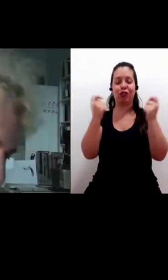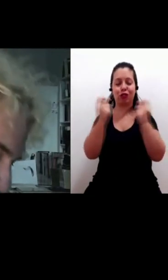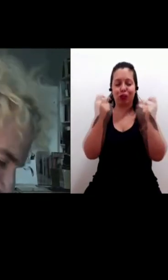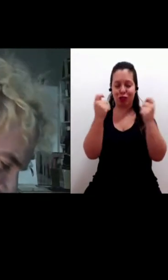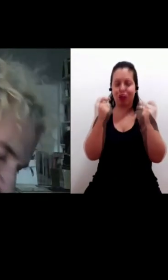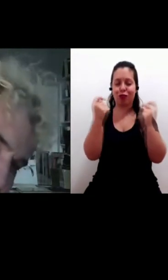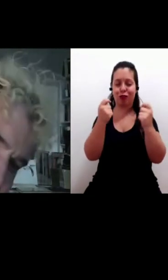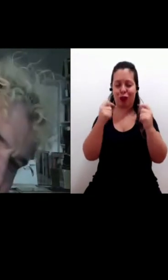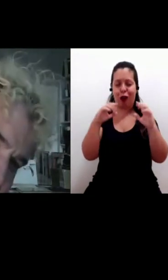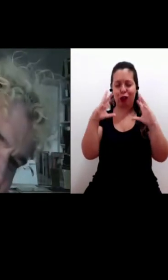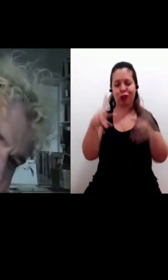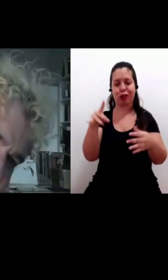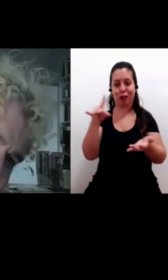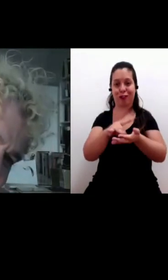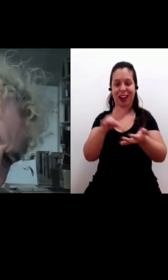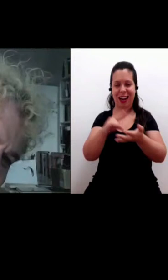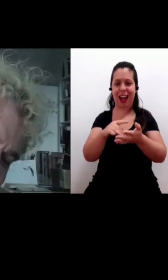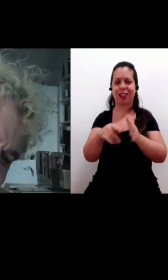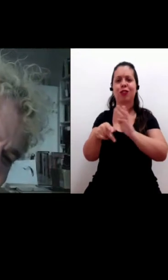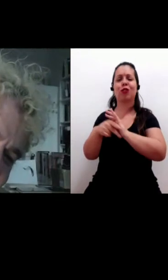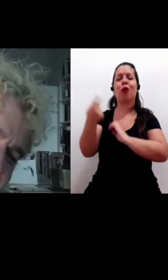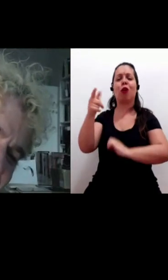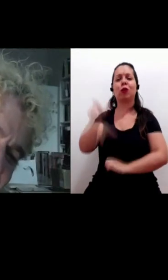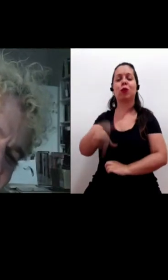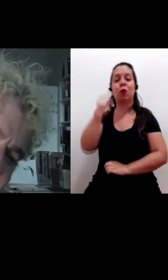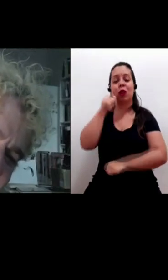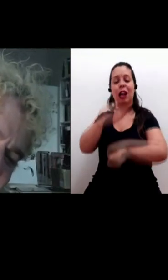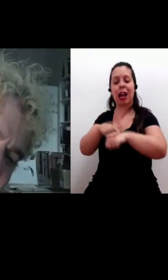it's really amazing because it's 18 hours.